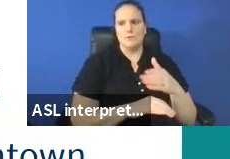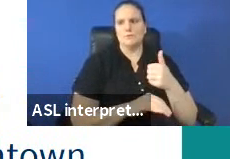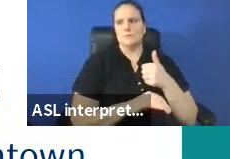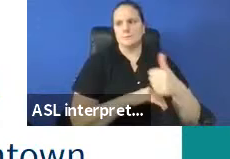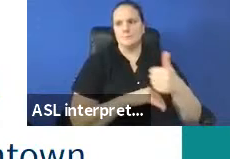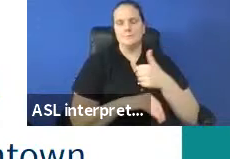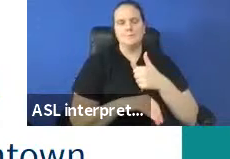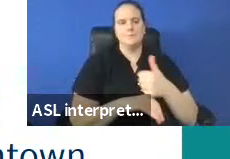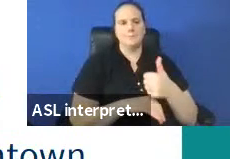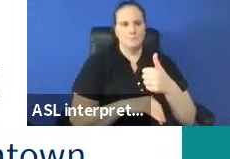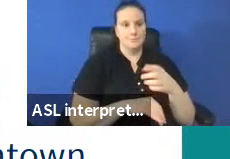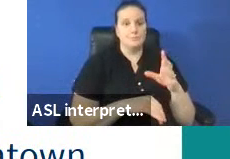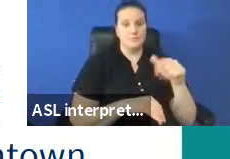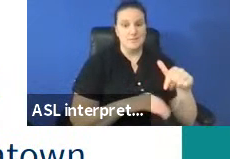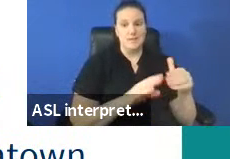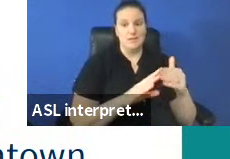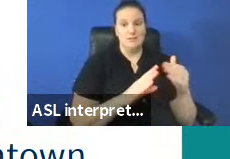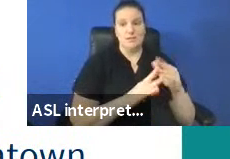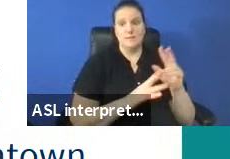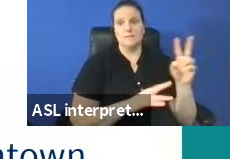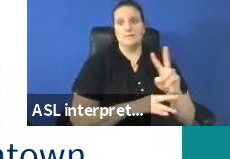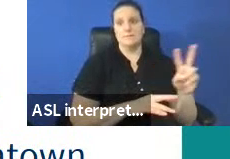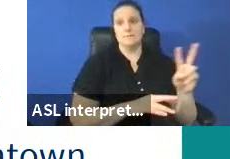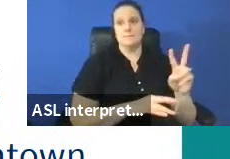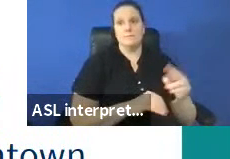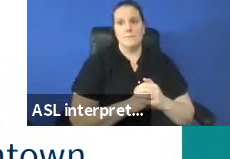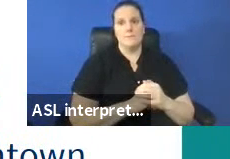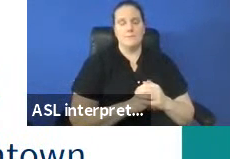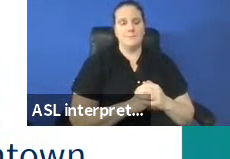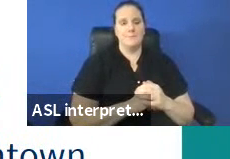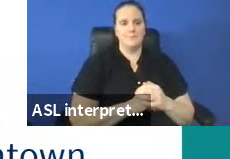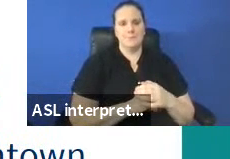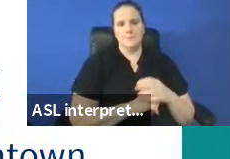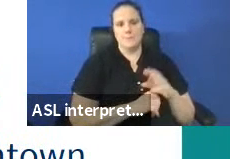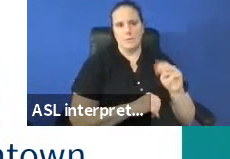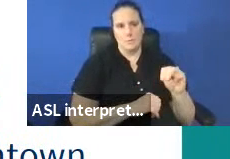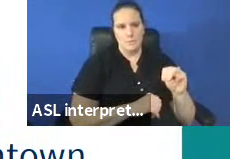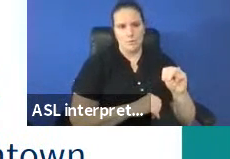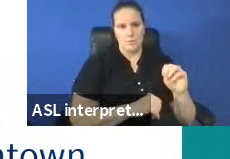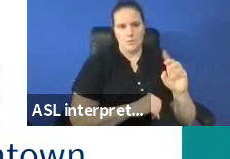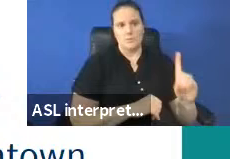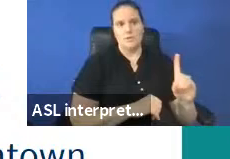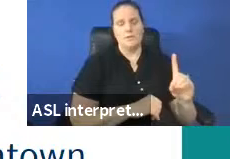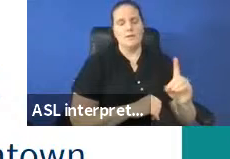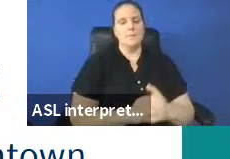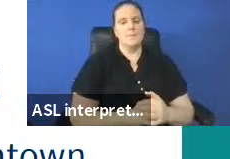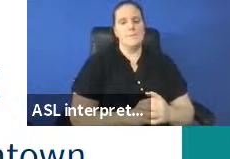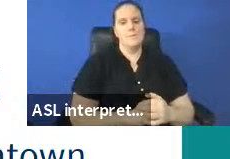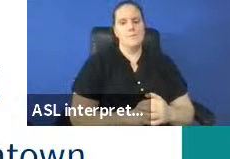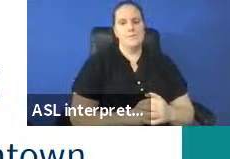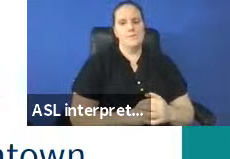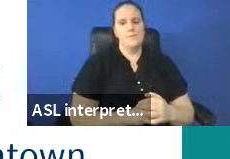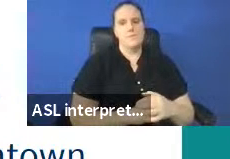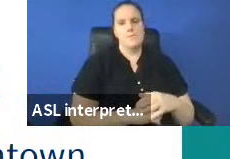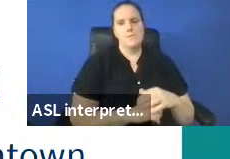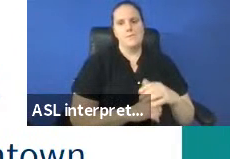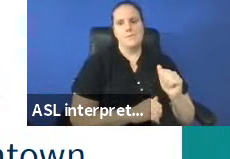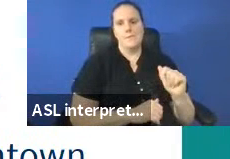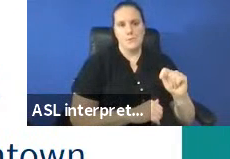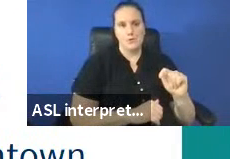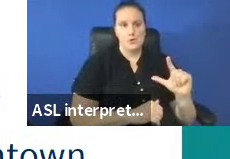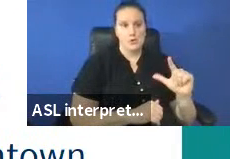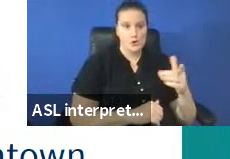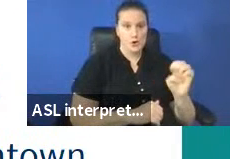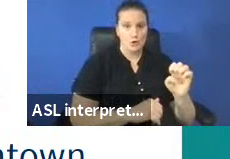transportation, downtown Vancouver, and Hayden Island Marine Drive. And you're all at-large community members.